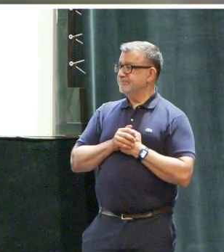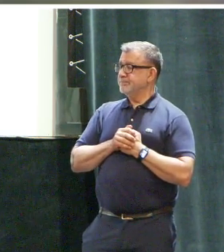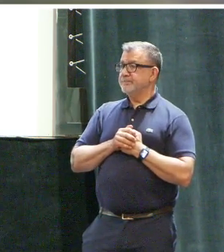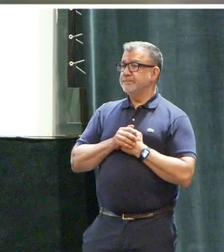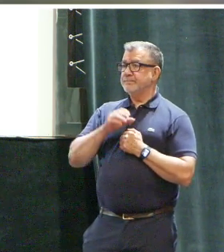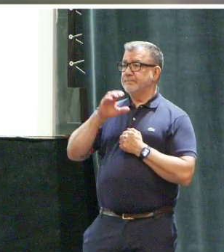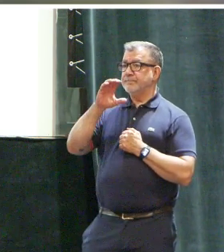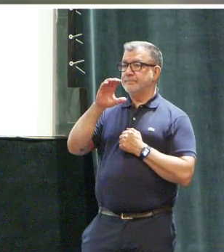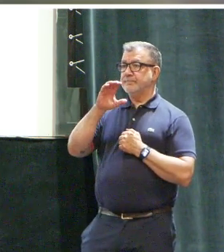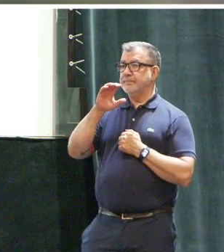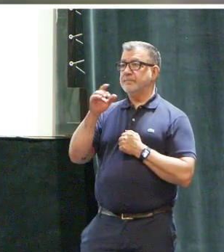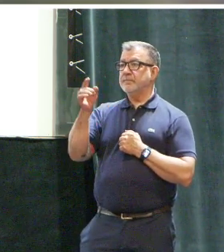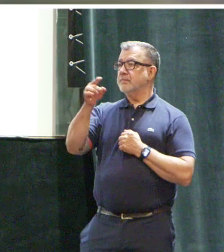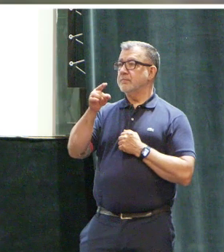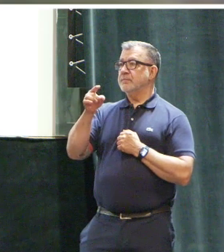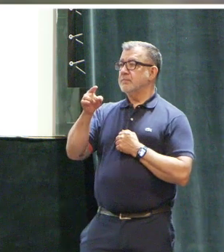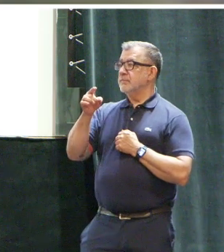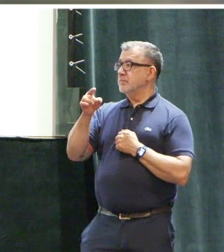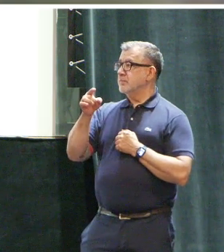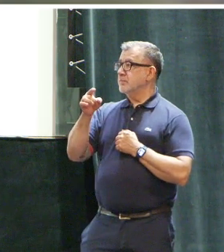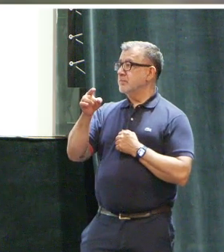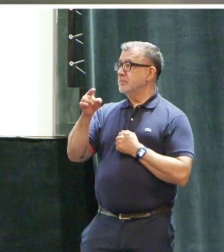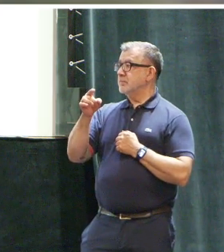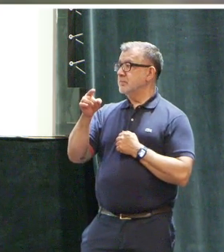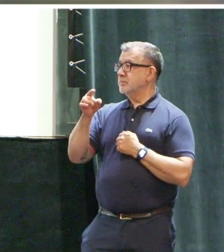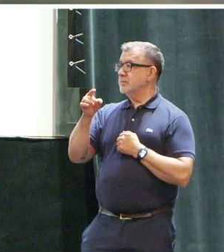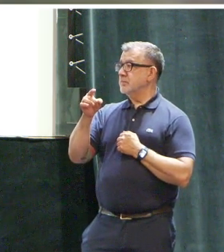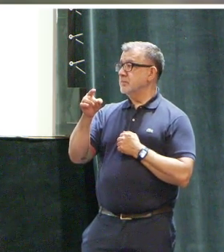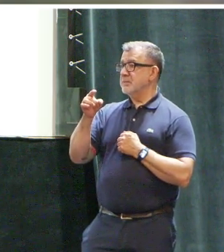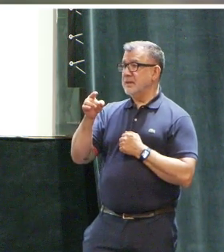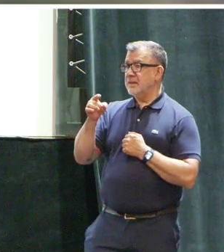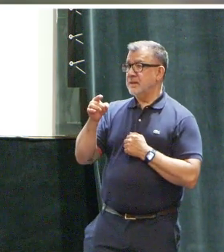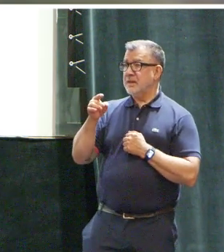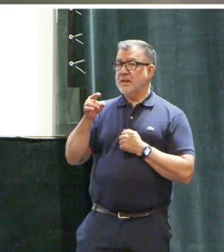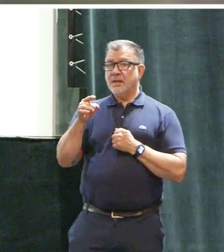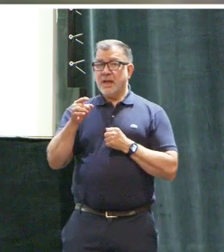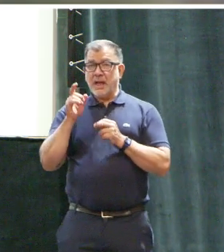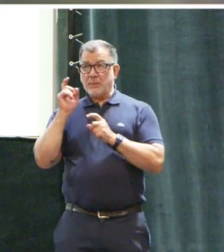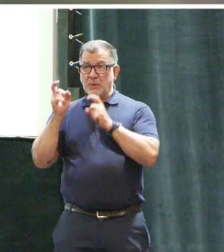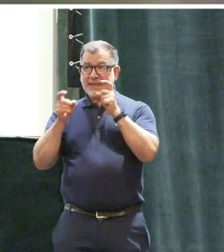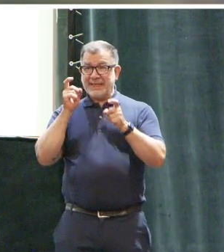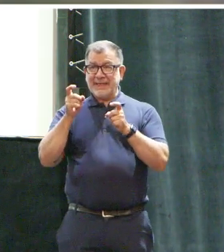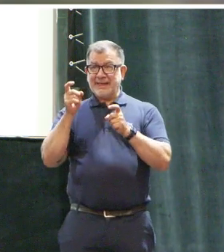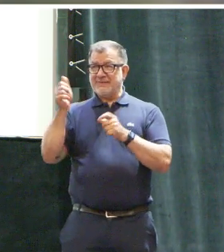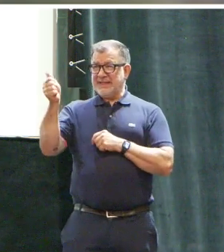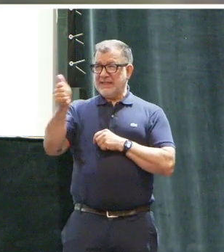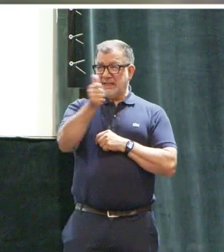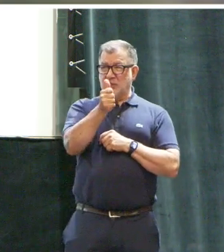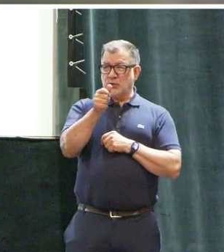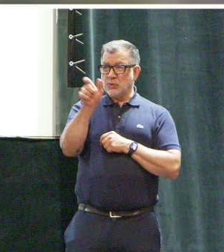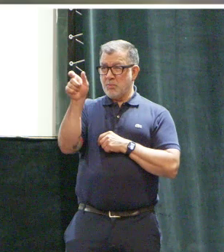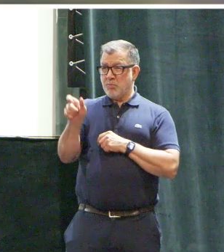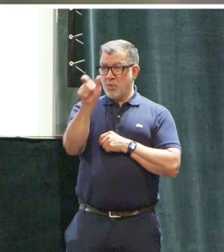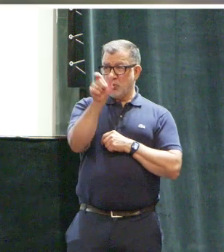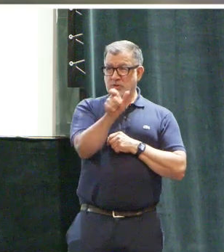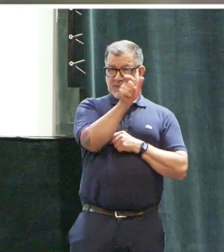Okay, Caroline, is the gentleman right there. I'm going to give each person one chance to ask a question, and then we'll go back.